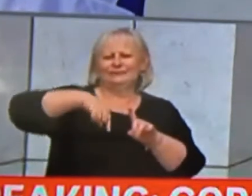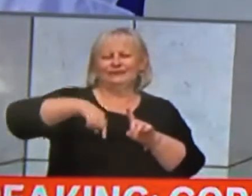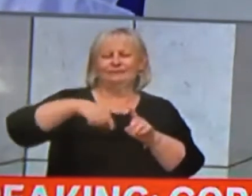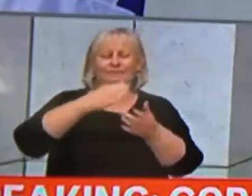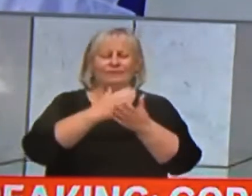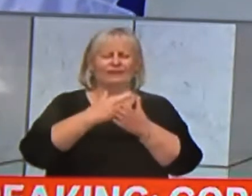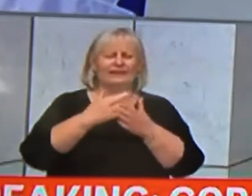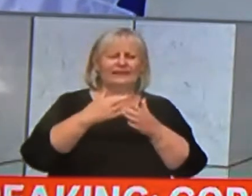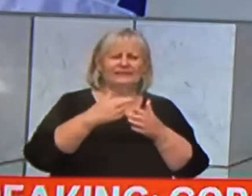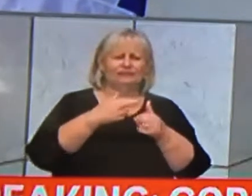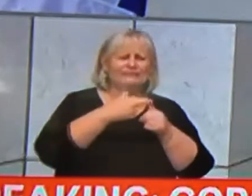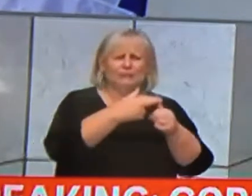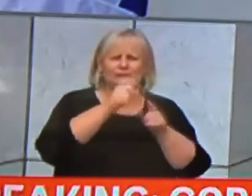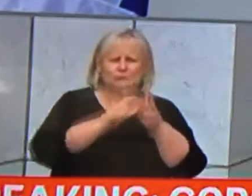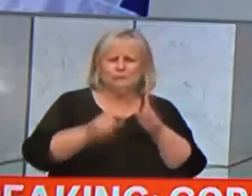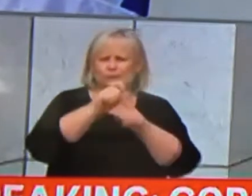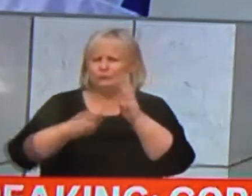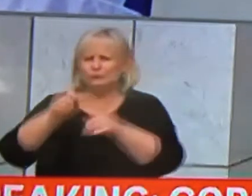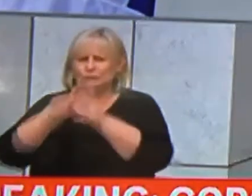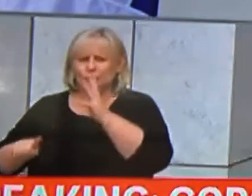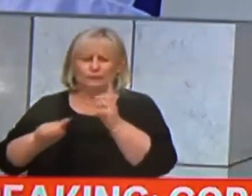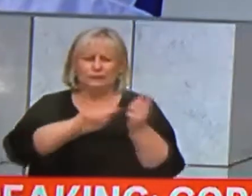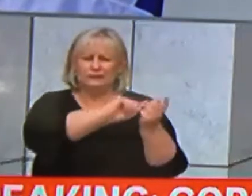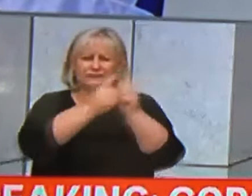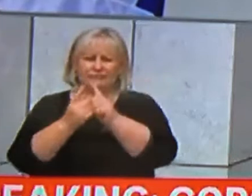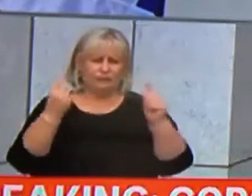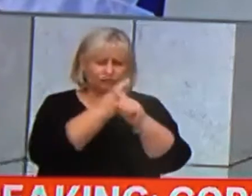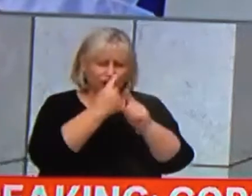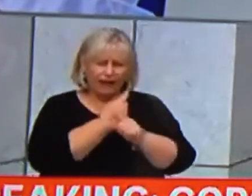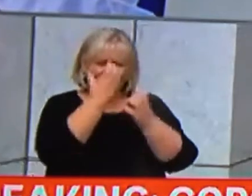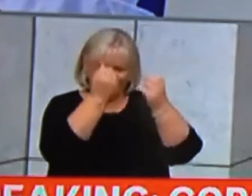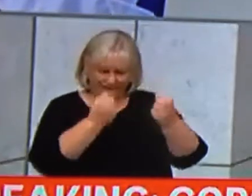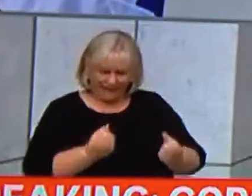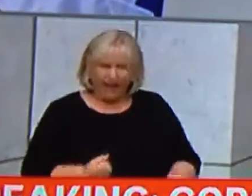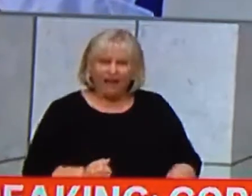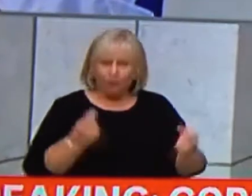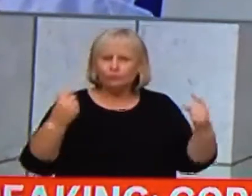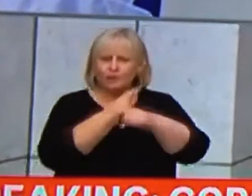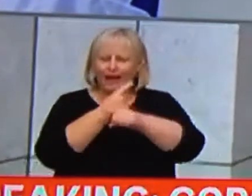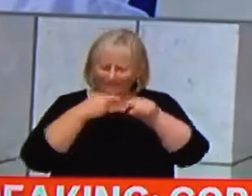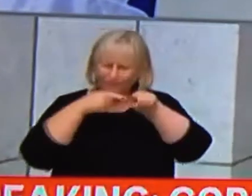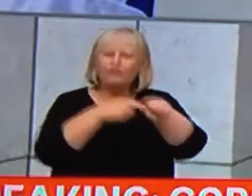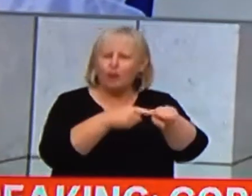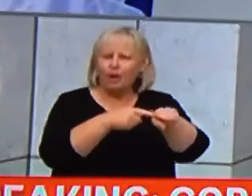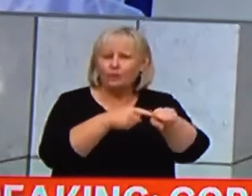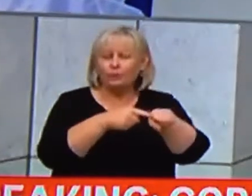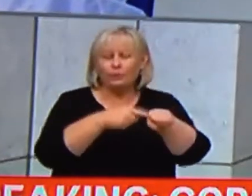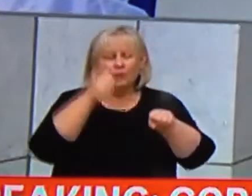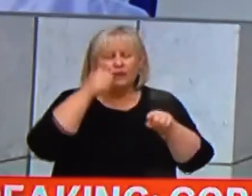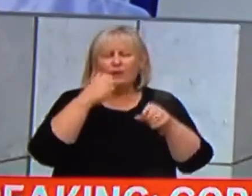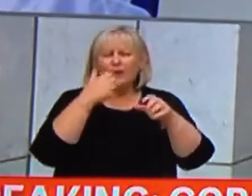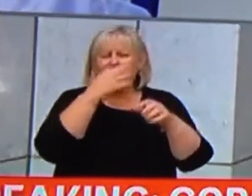been responding to the very significant changes that we've been asking you to make to